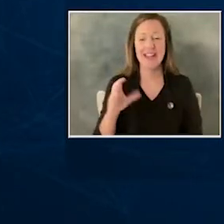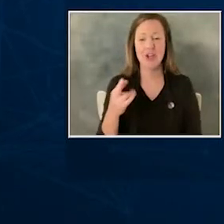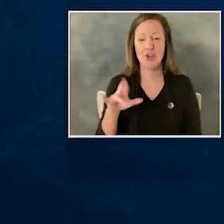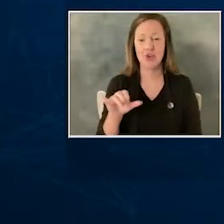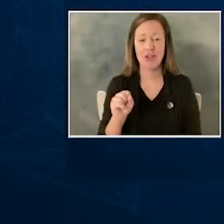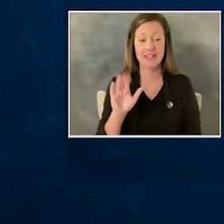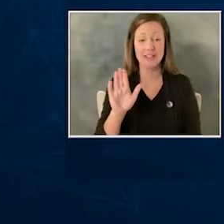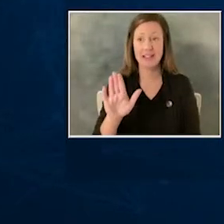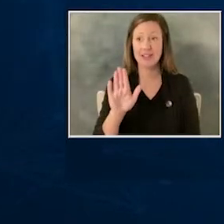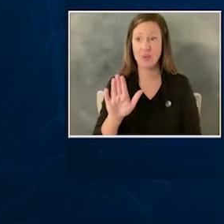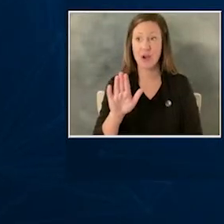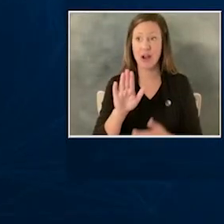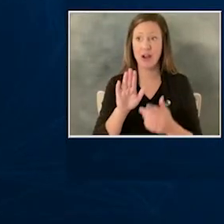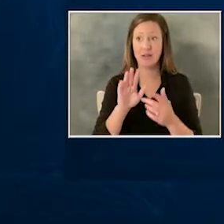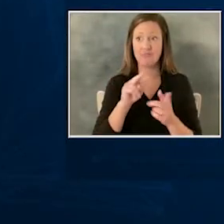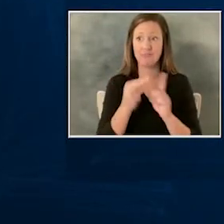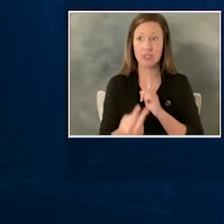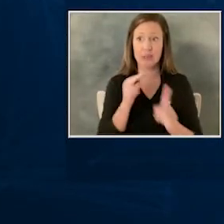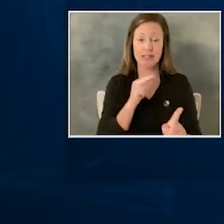life shifted after this?